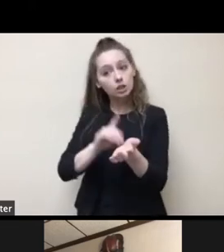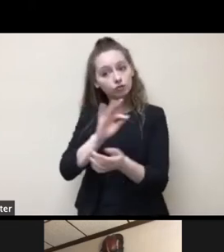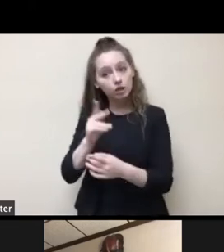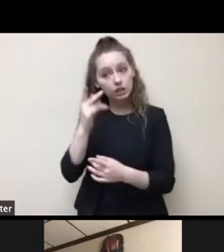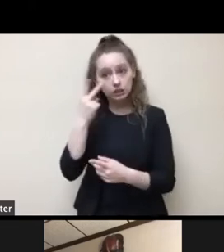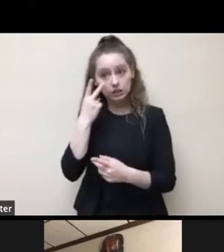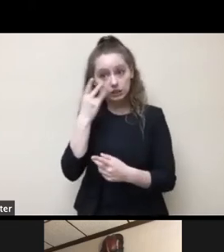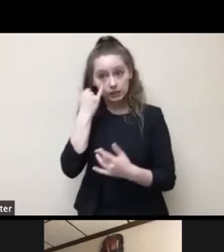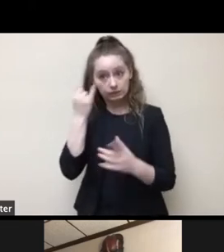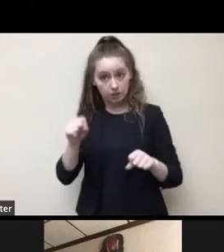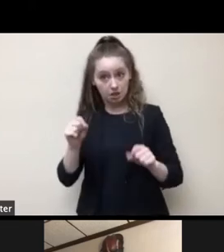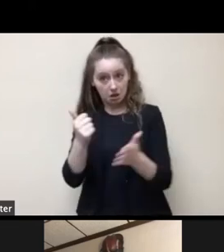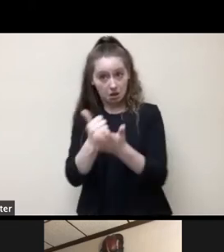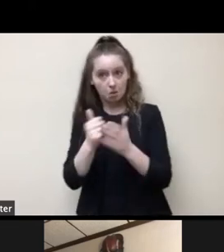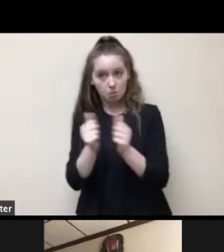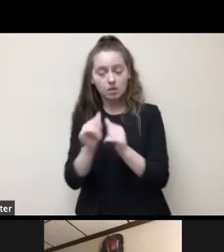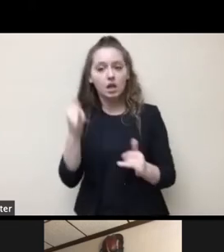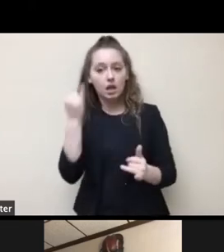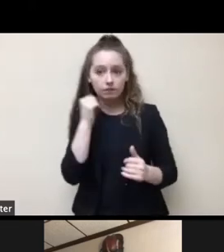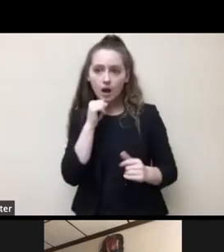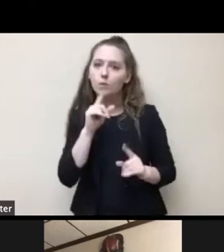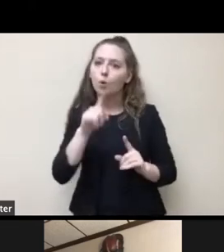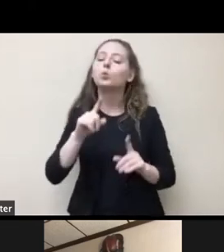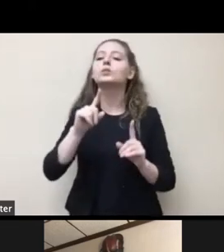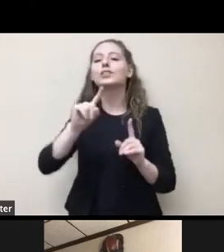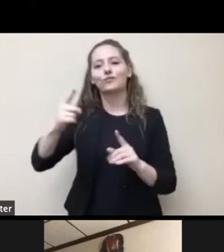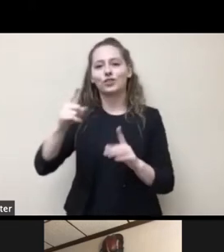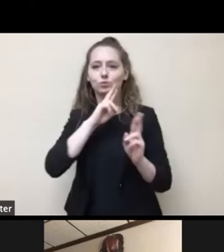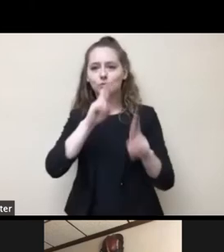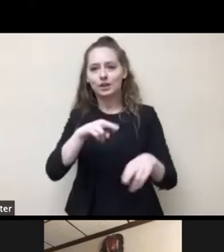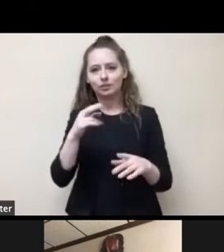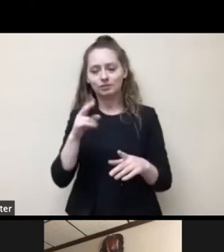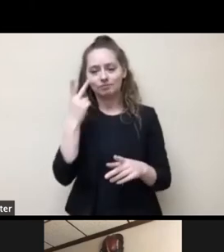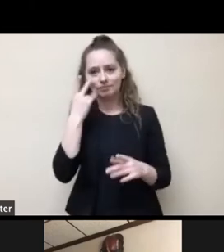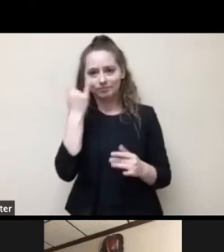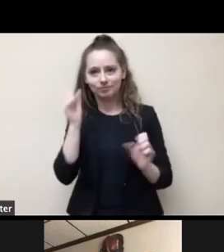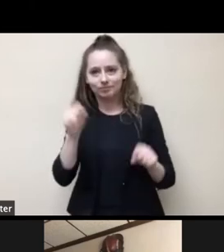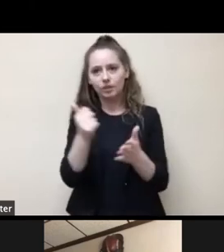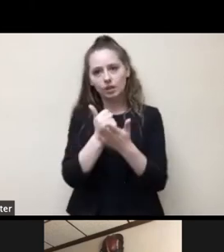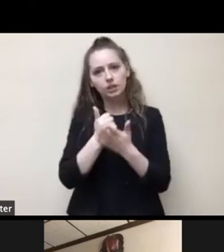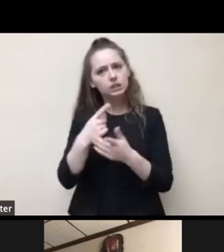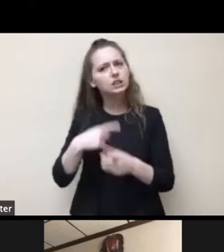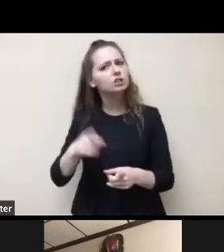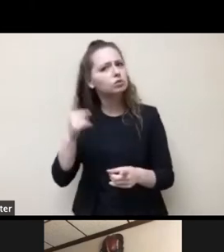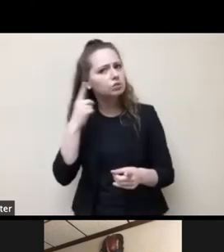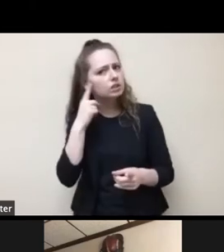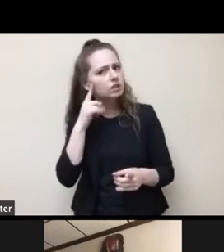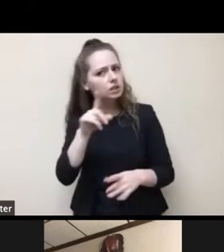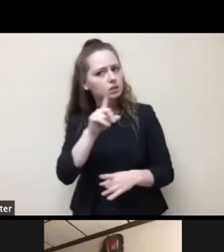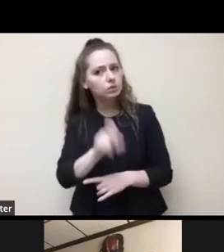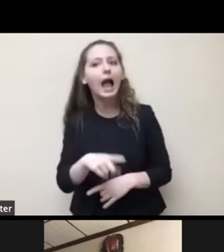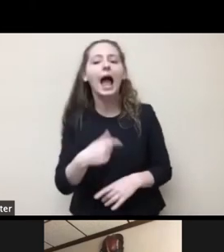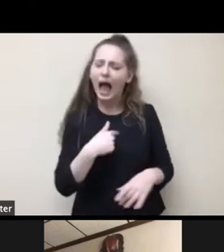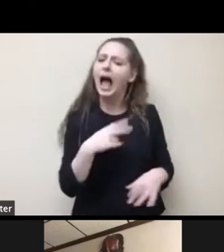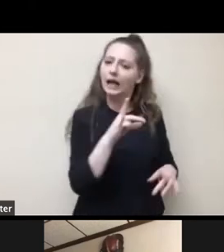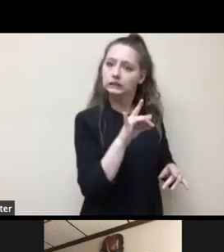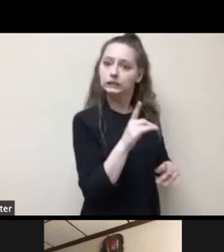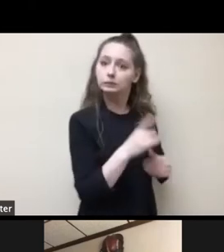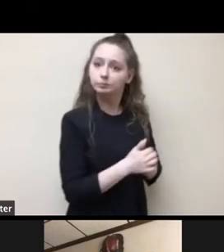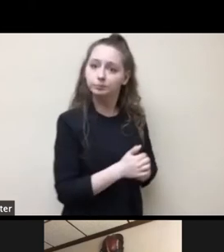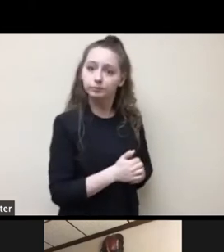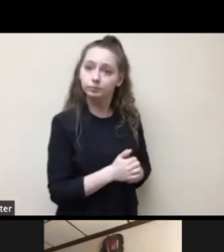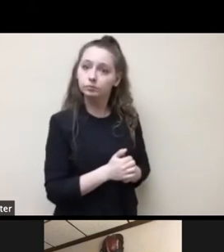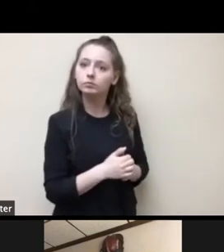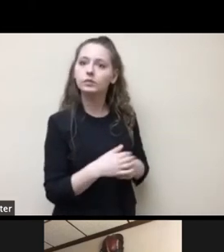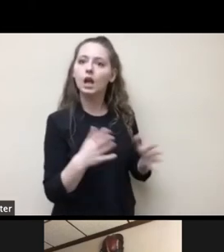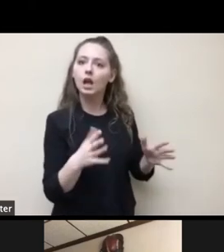going to go to my first responders who I know can answer that. So, Dr. Frank, did you hear Councilman Warple's question? I did. Testing.